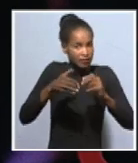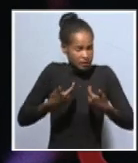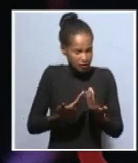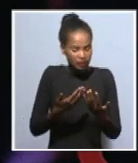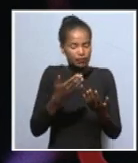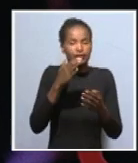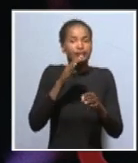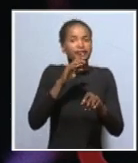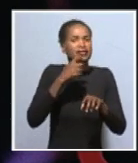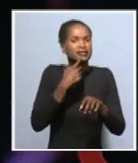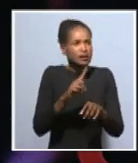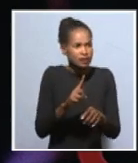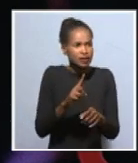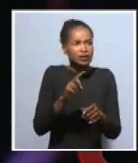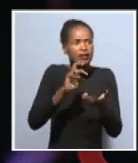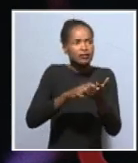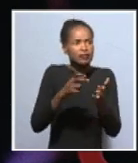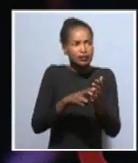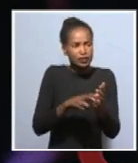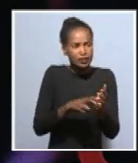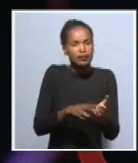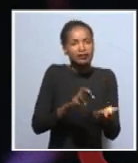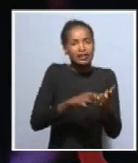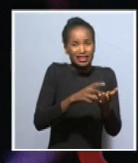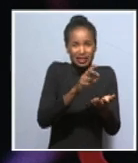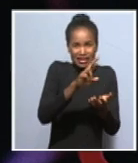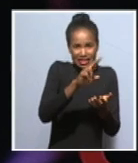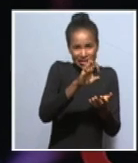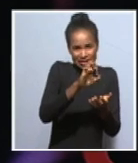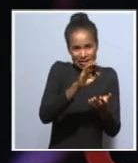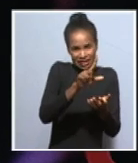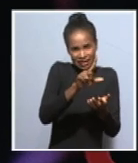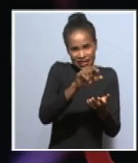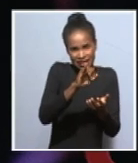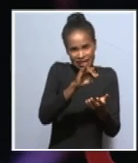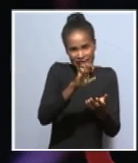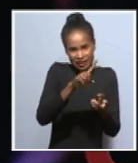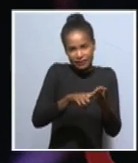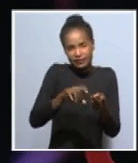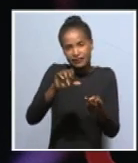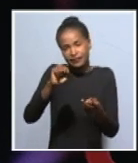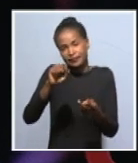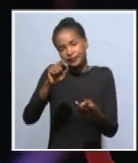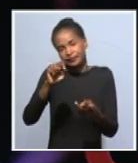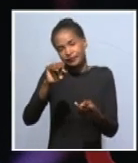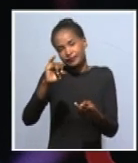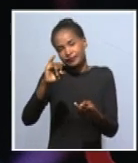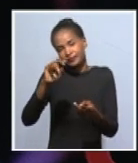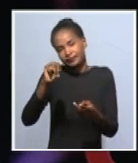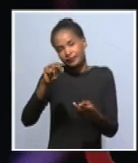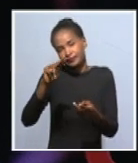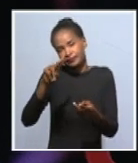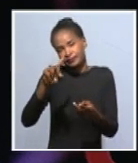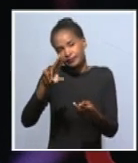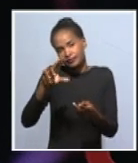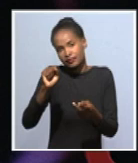it says, it's a relief and stimulus package. So there are basically two legs to the package. The first